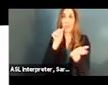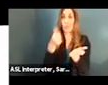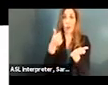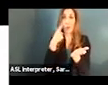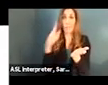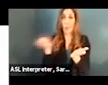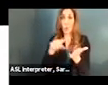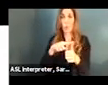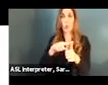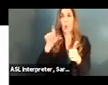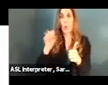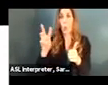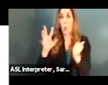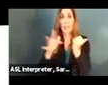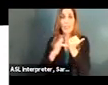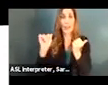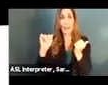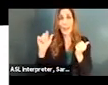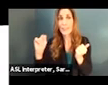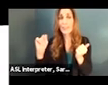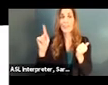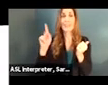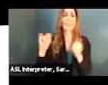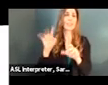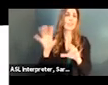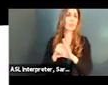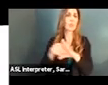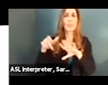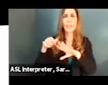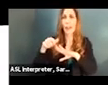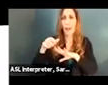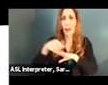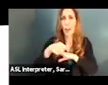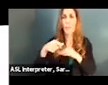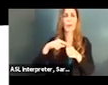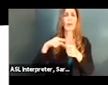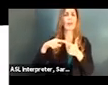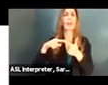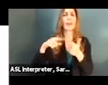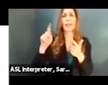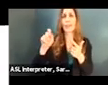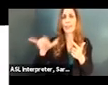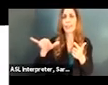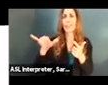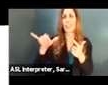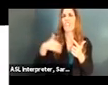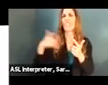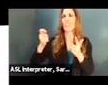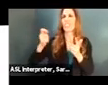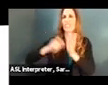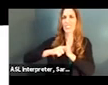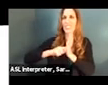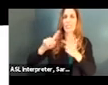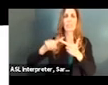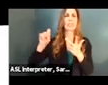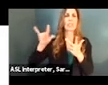have a low-tech AT kit, which includes a nail clipper, a key holder, a